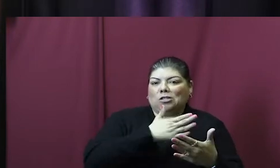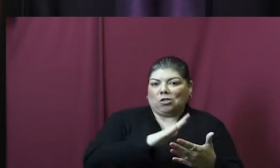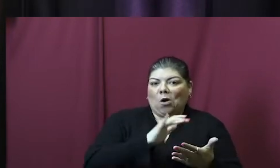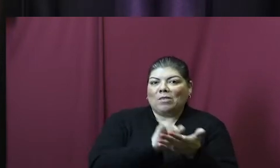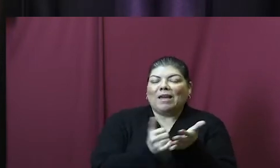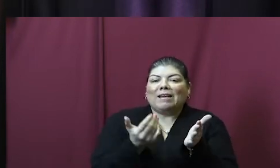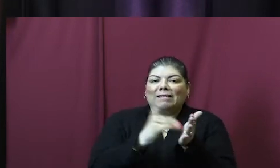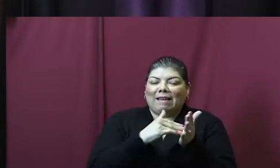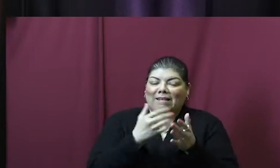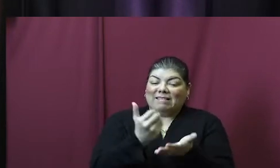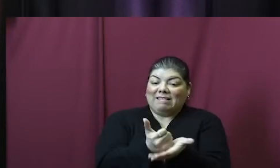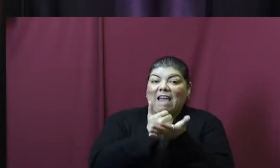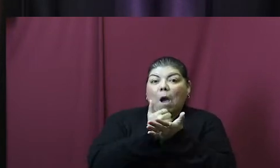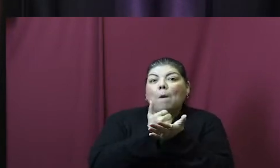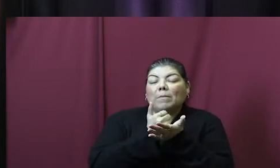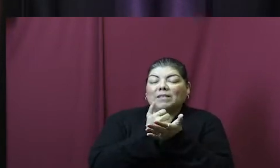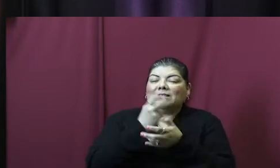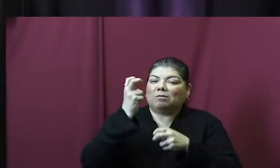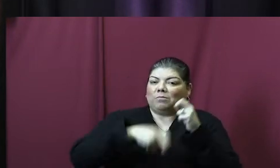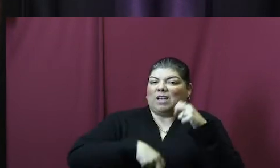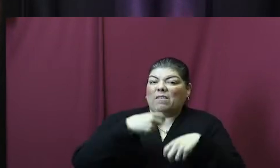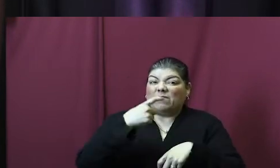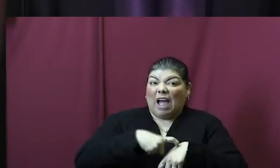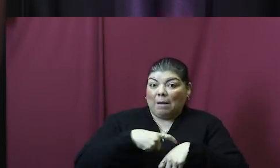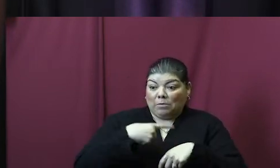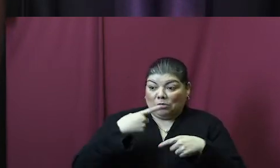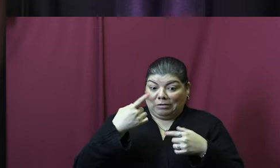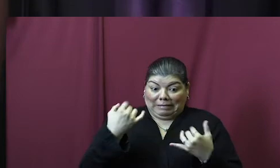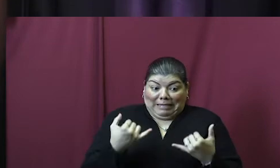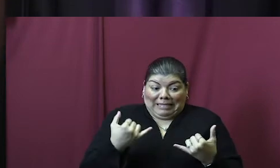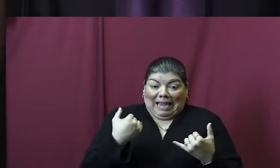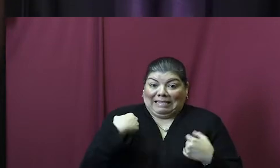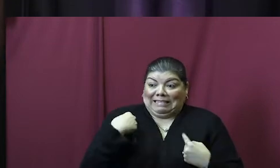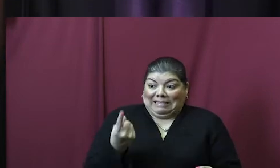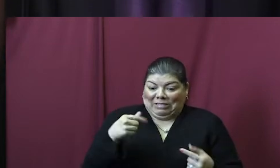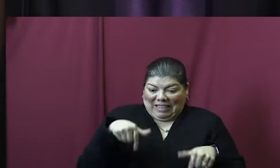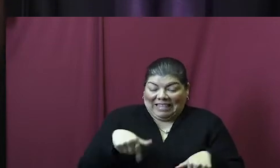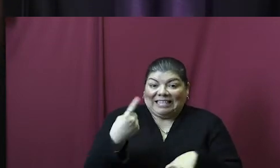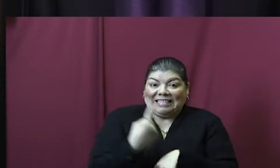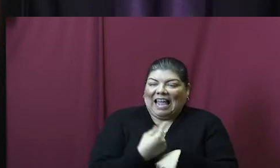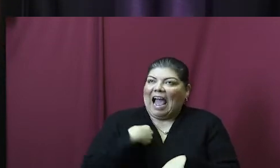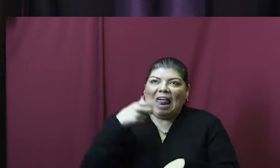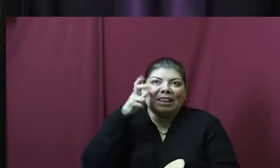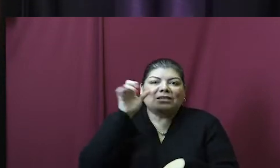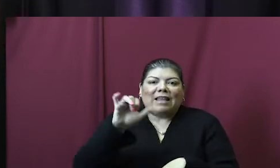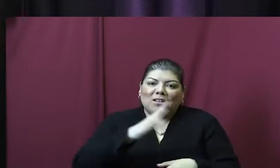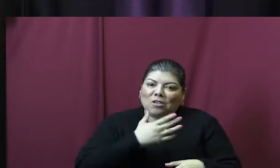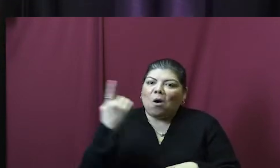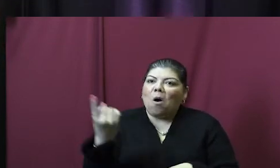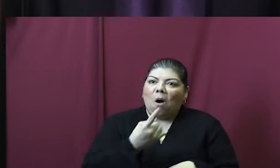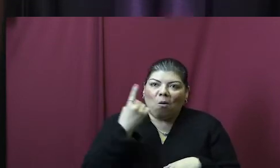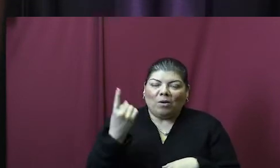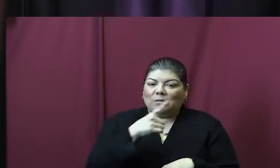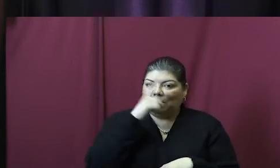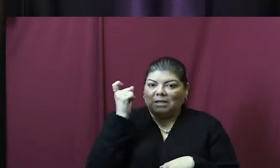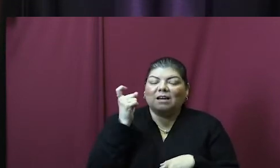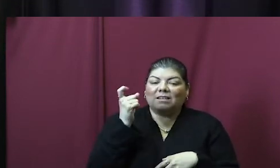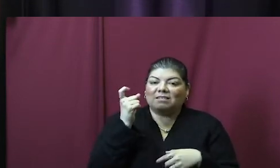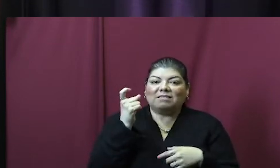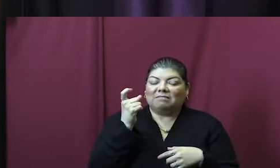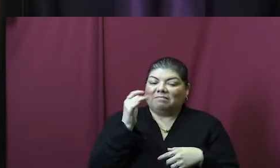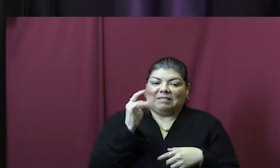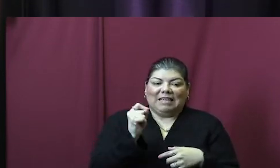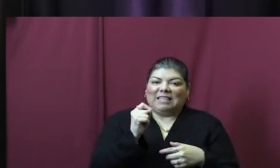be a song that, again, has gotten me through some tough times. To this day, I listen to that song all the time